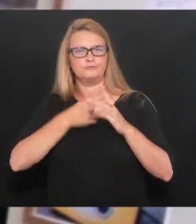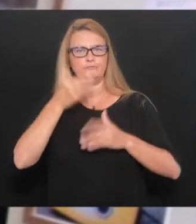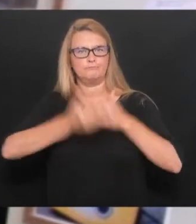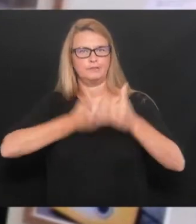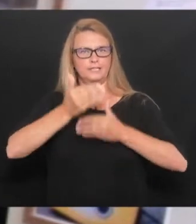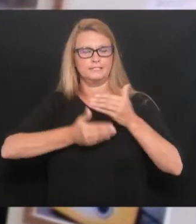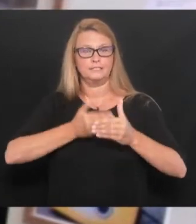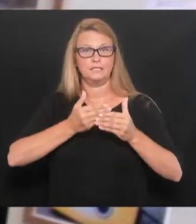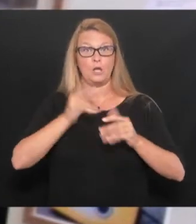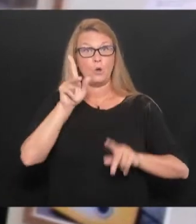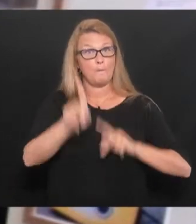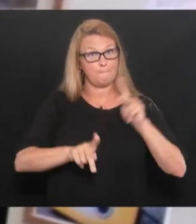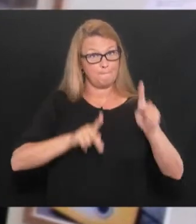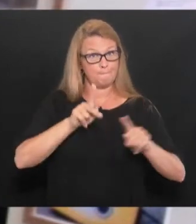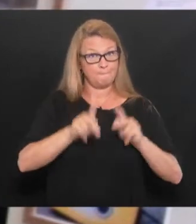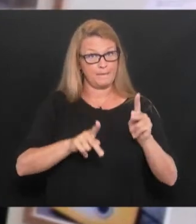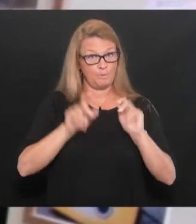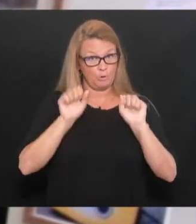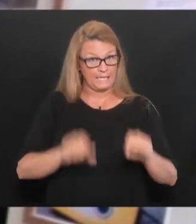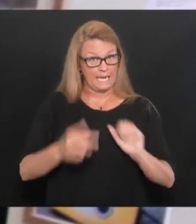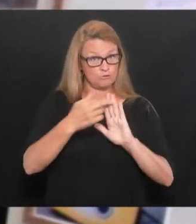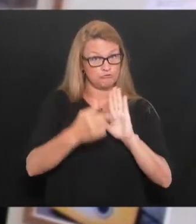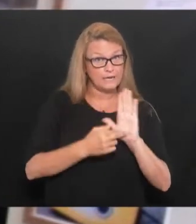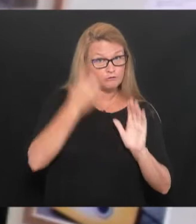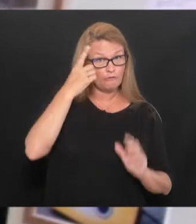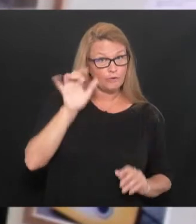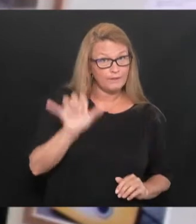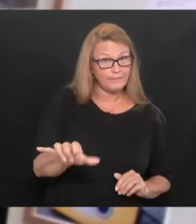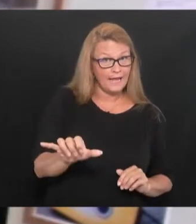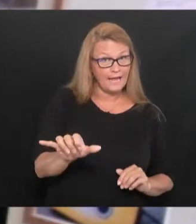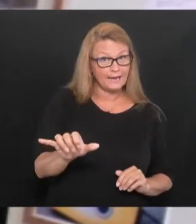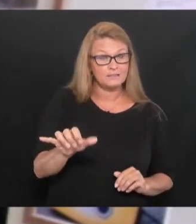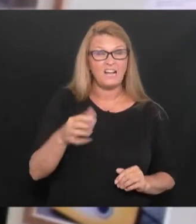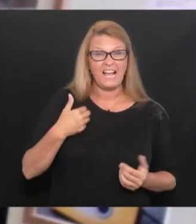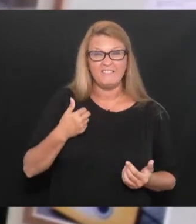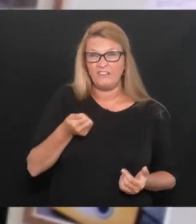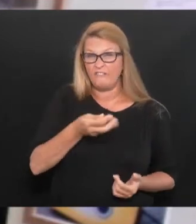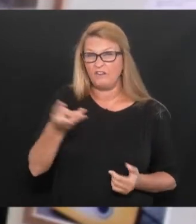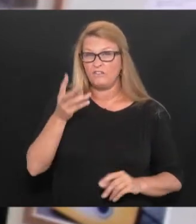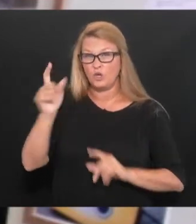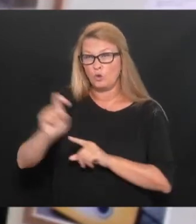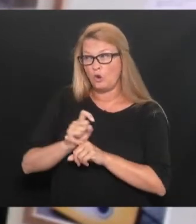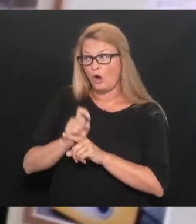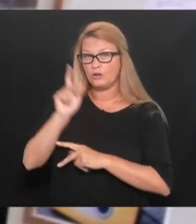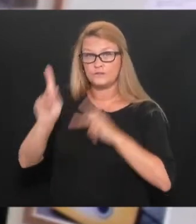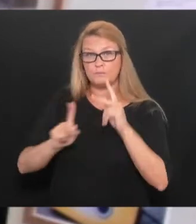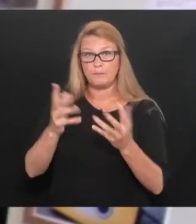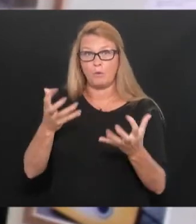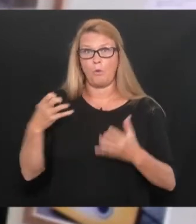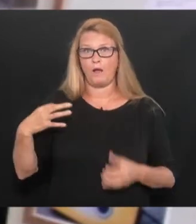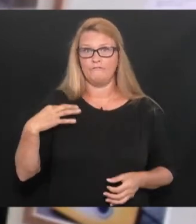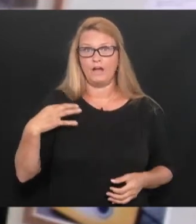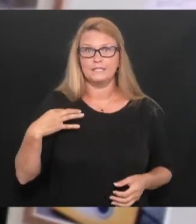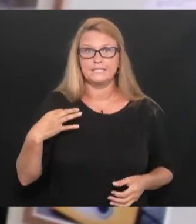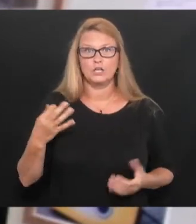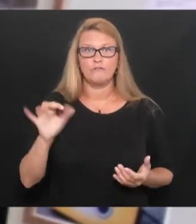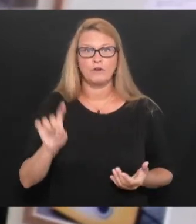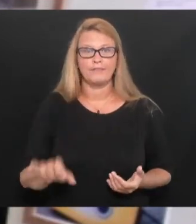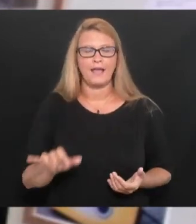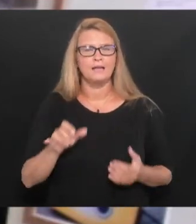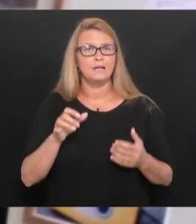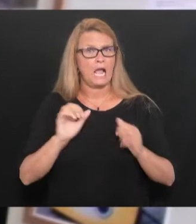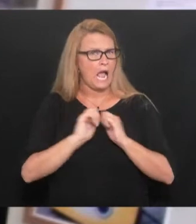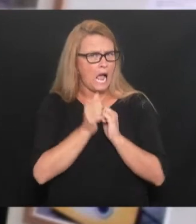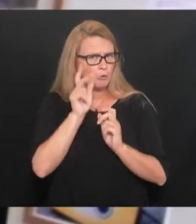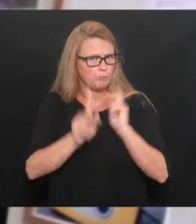are people able to already register for this program? We've already gotten a couple of calls from people that are looking to volunteer. Is there a way for people to do that